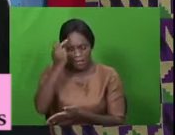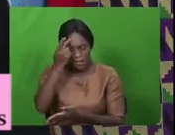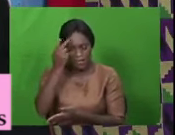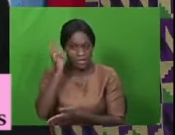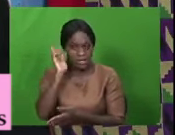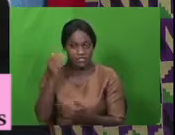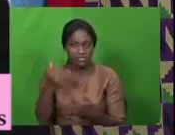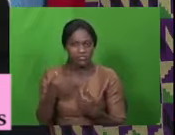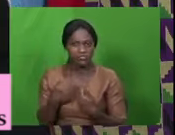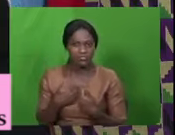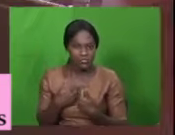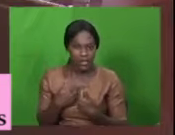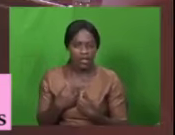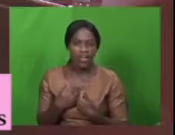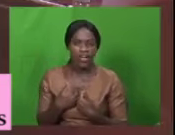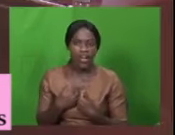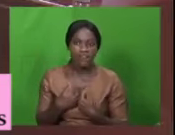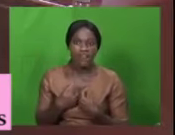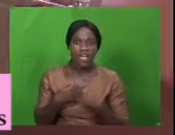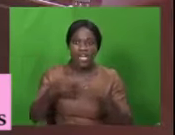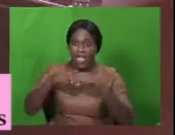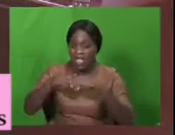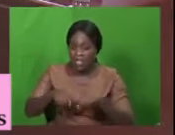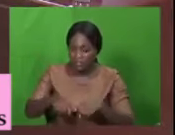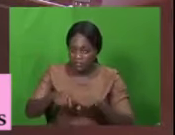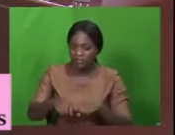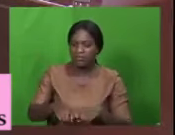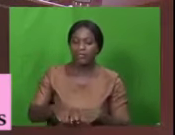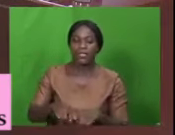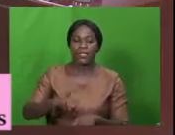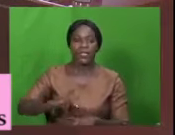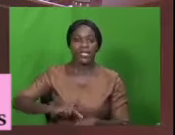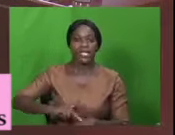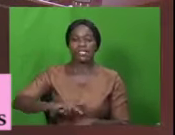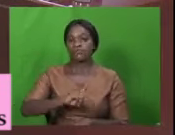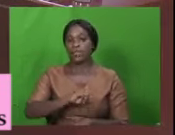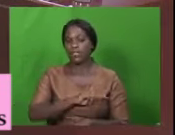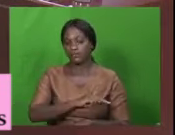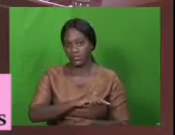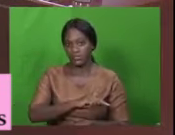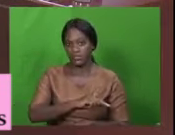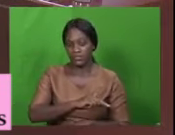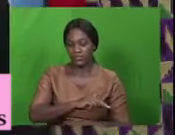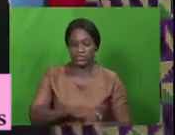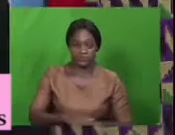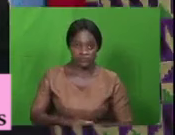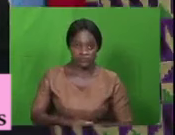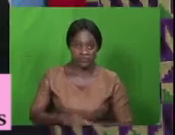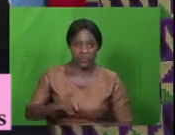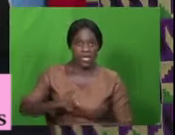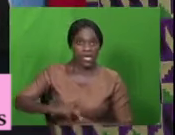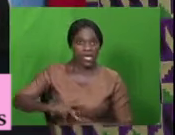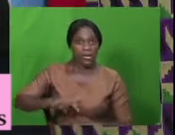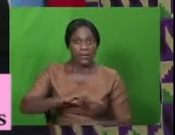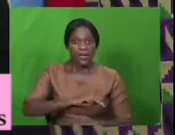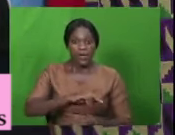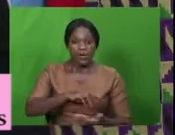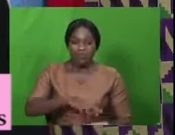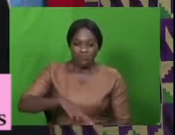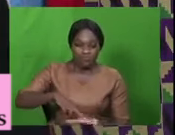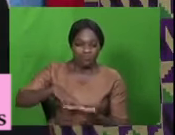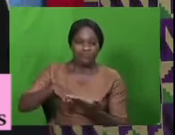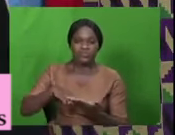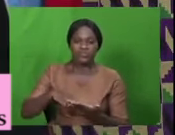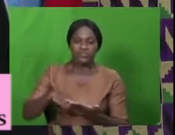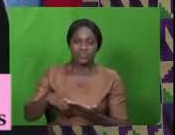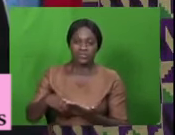the restoration of Parliament to its proper place that has always symbolized the restoration of power to the